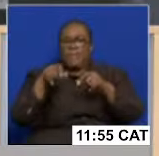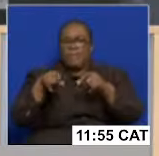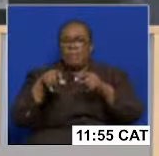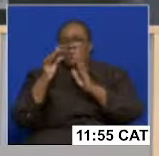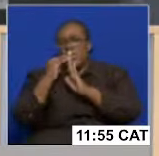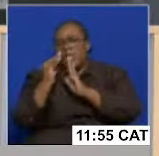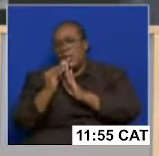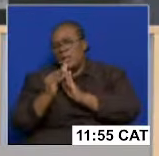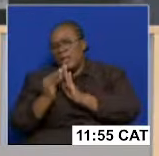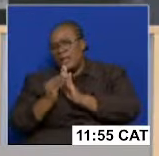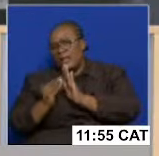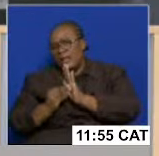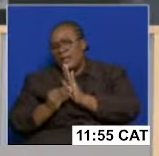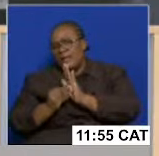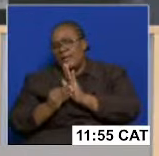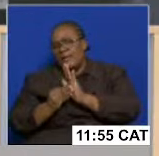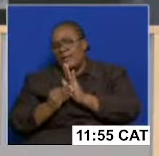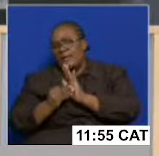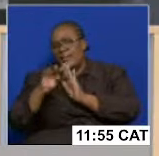that statement?